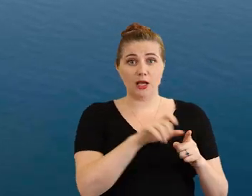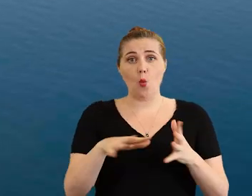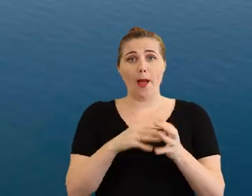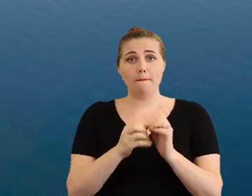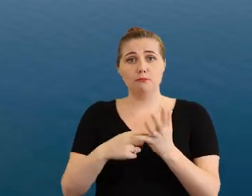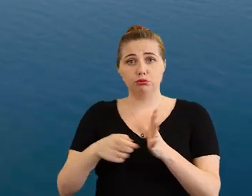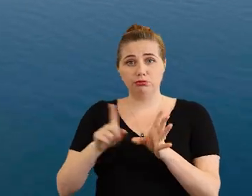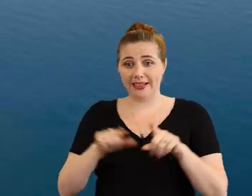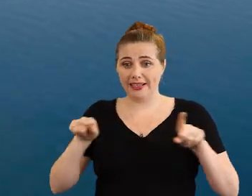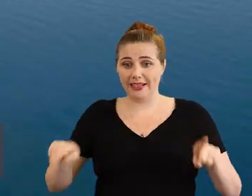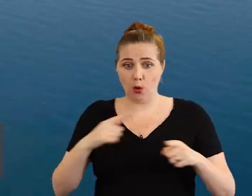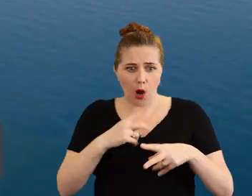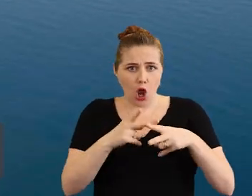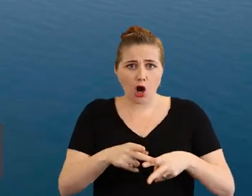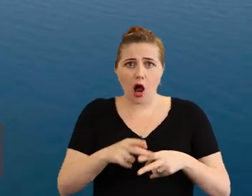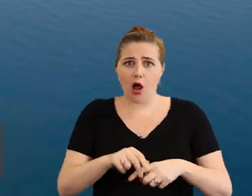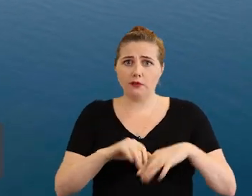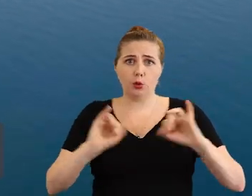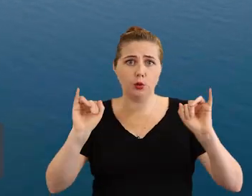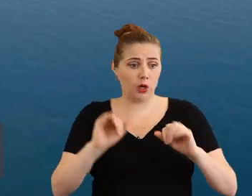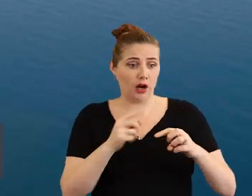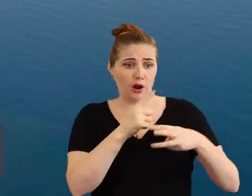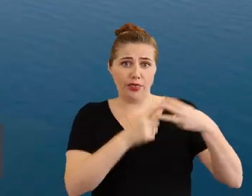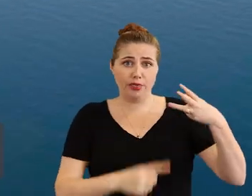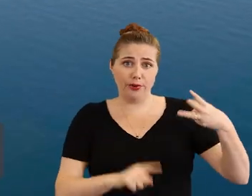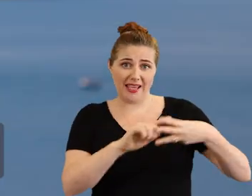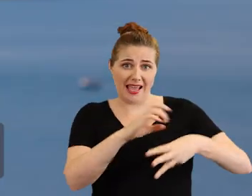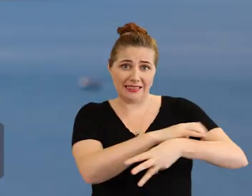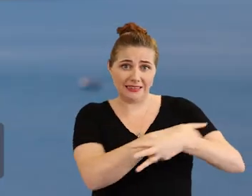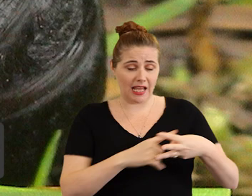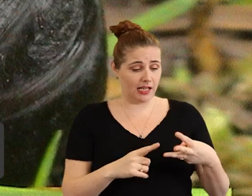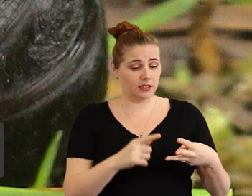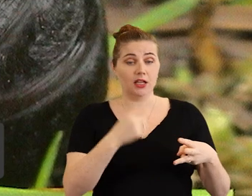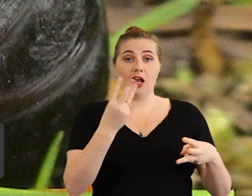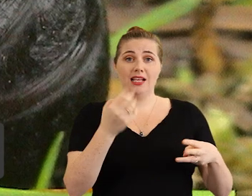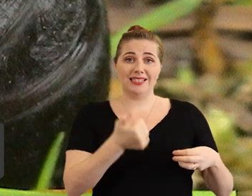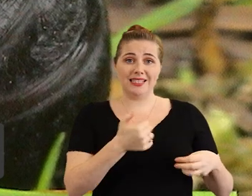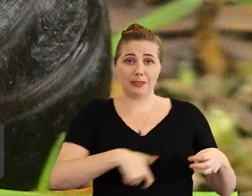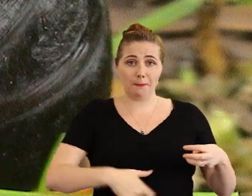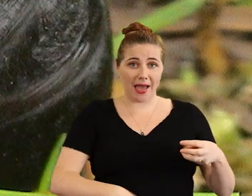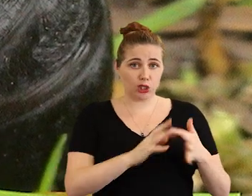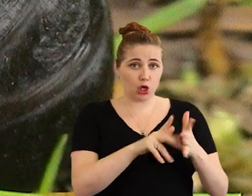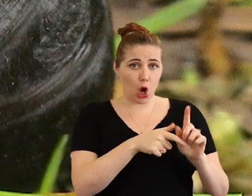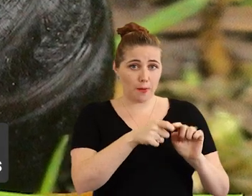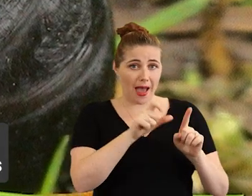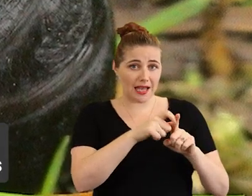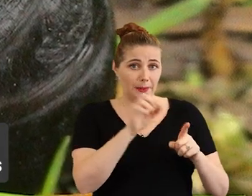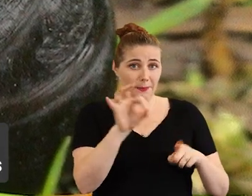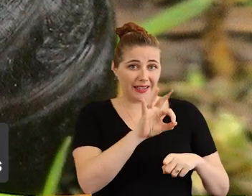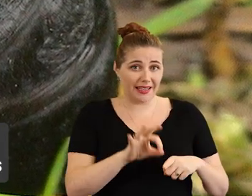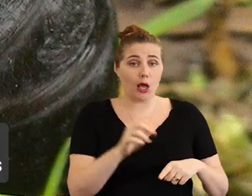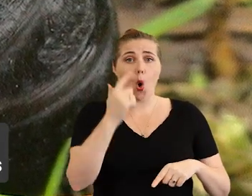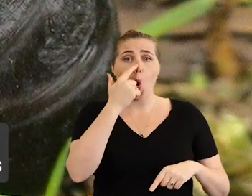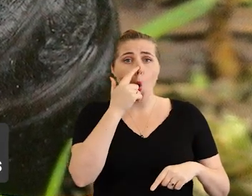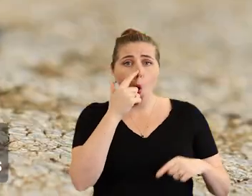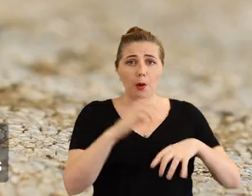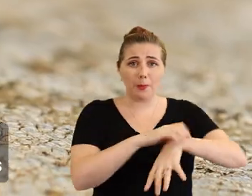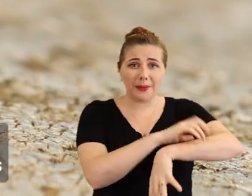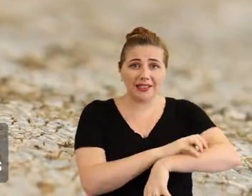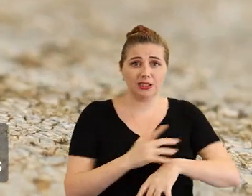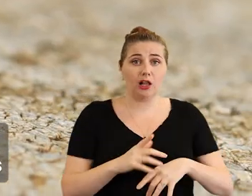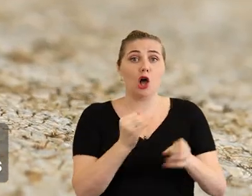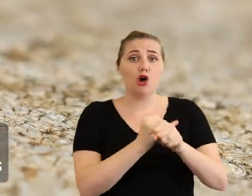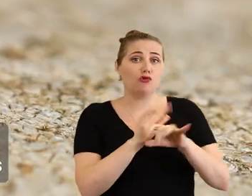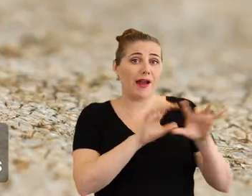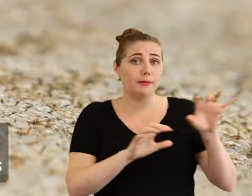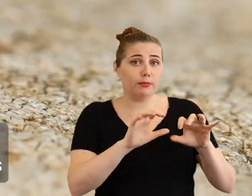and Wembury, where we have one of the last remaining colonies of the six-banded nomad bee, Mediterranean oil beetle, grey